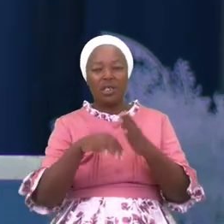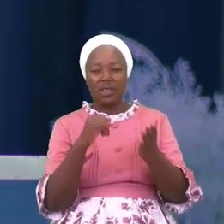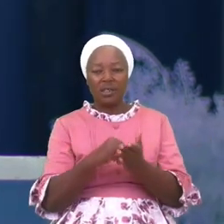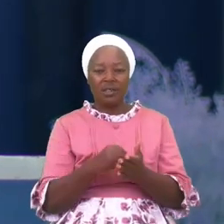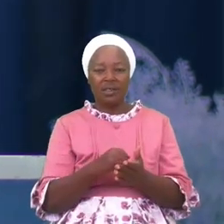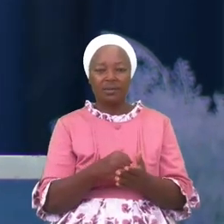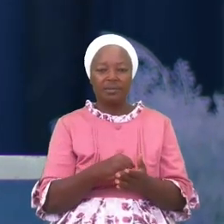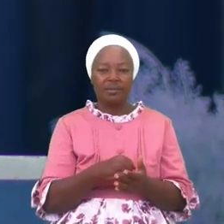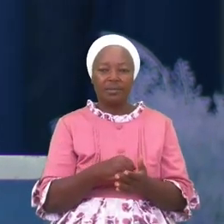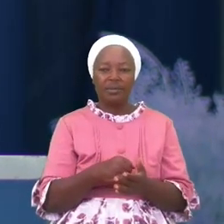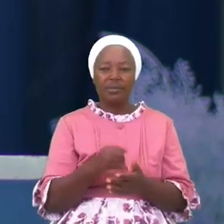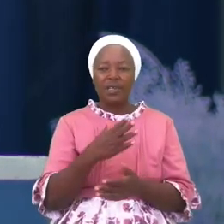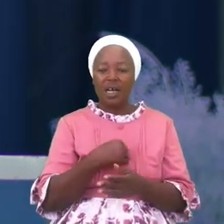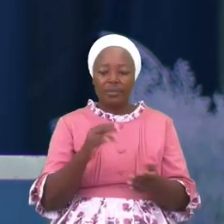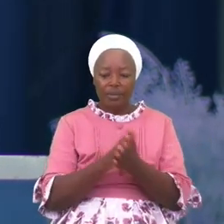Lord.